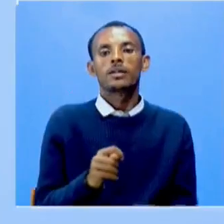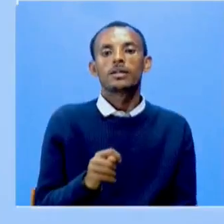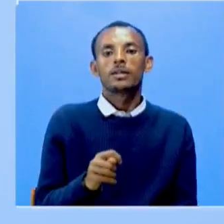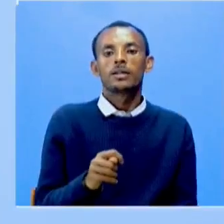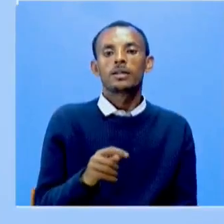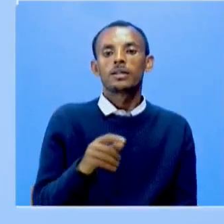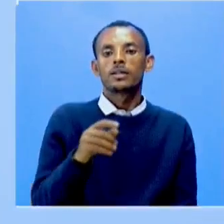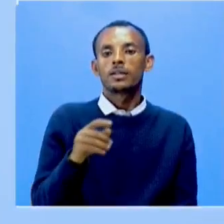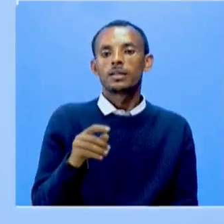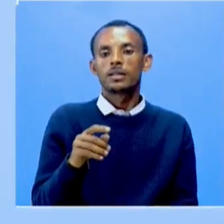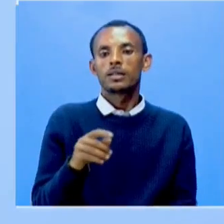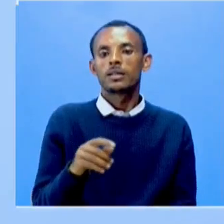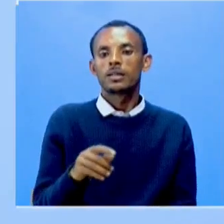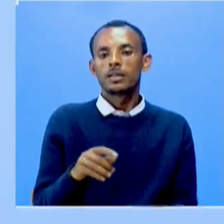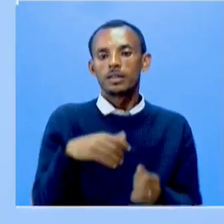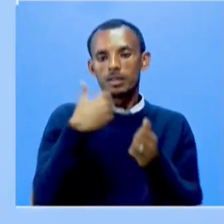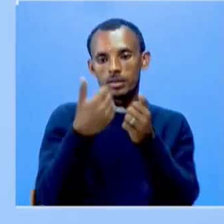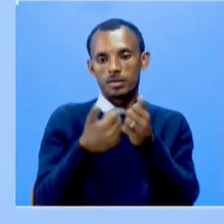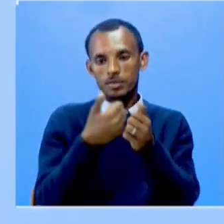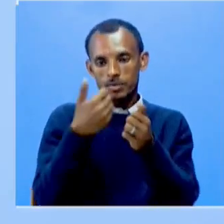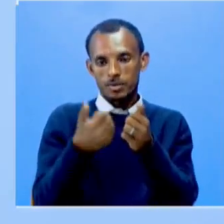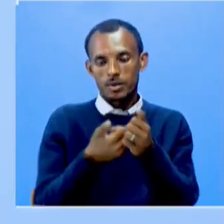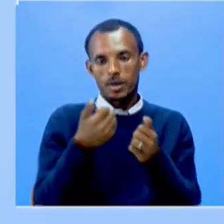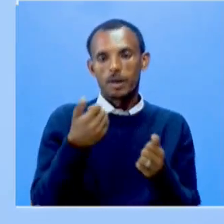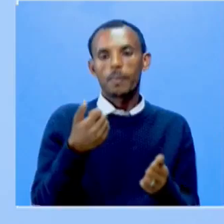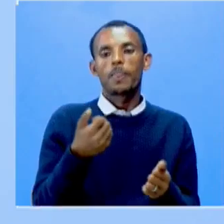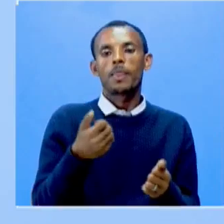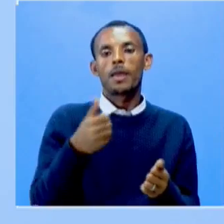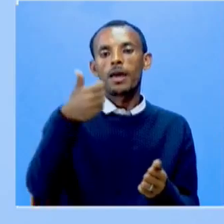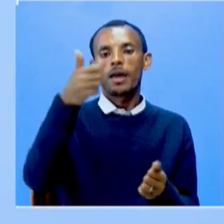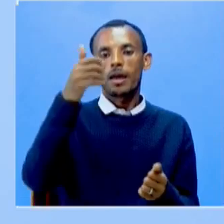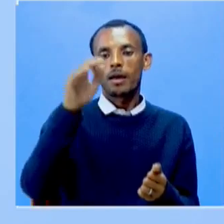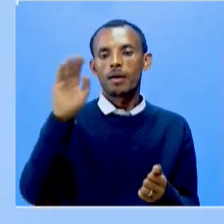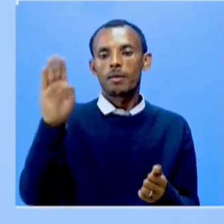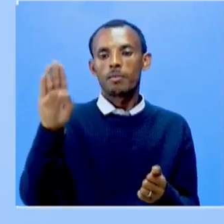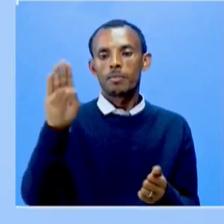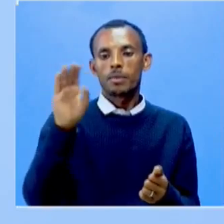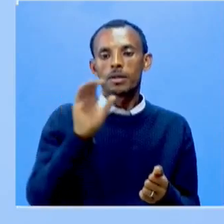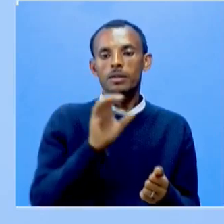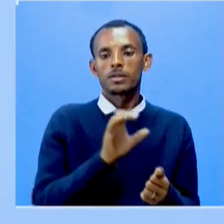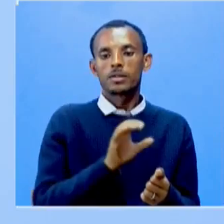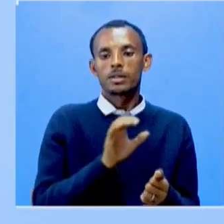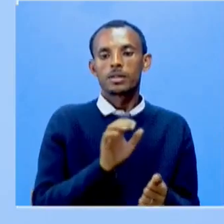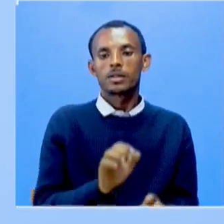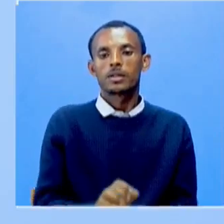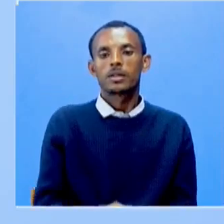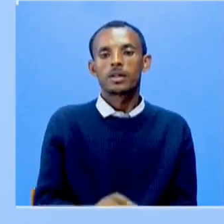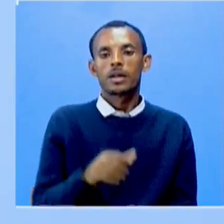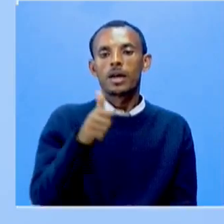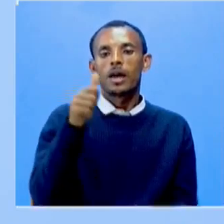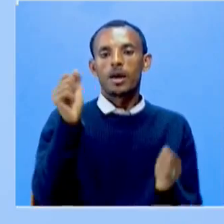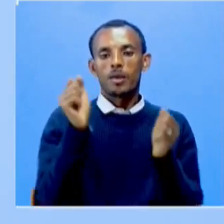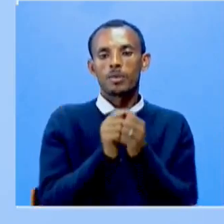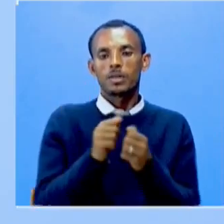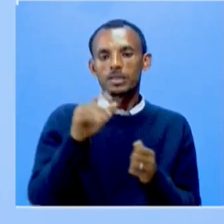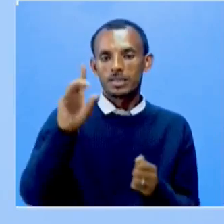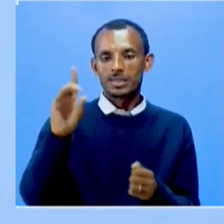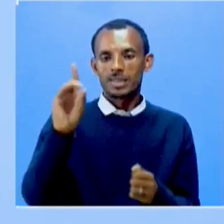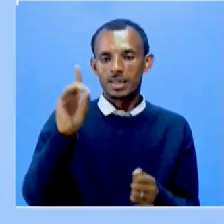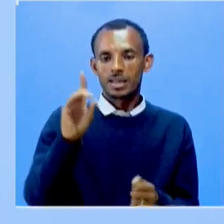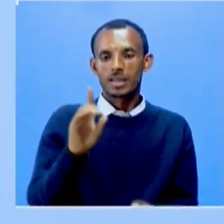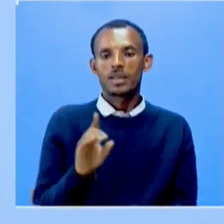ABC. Look the order. How do they fit each other? A fit with D, since they are